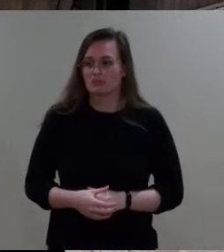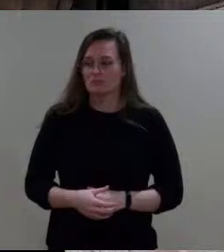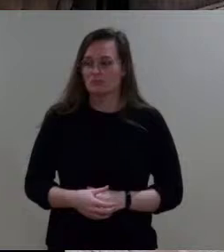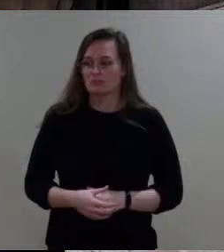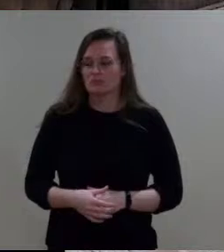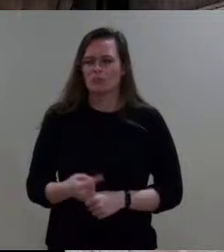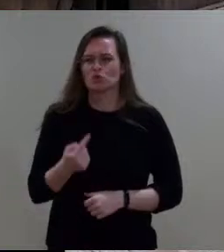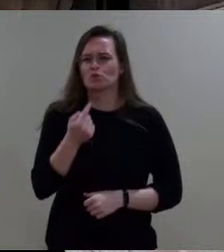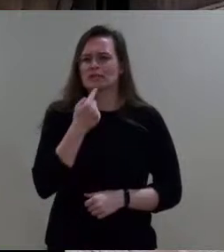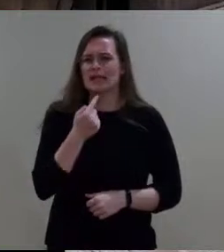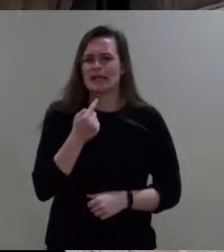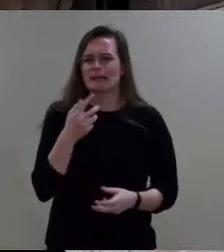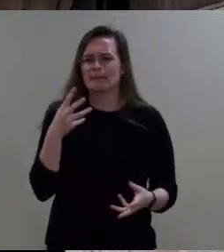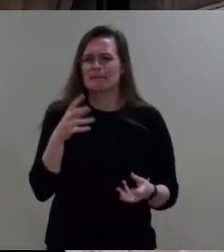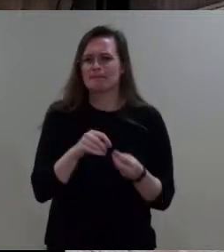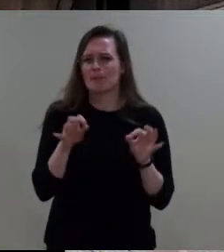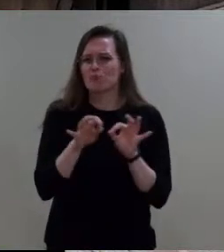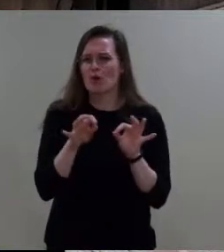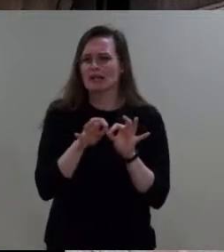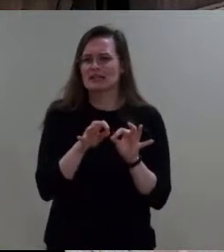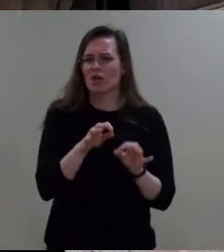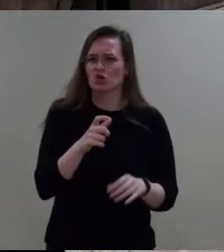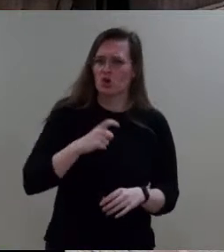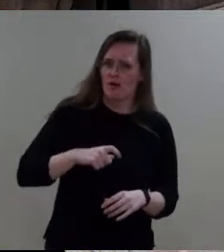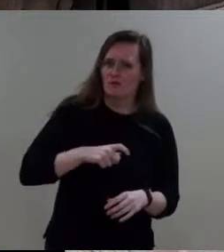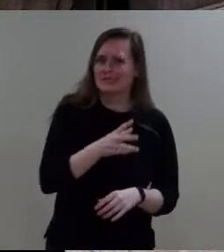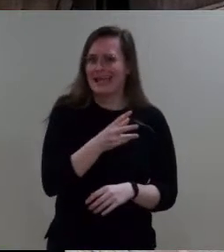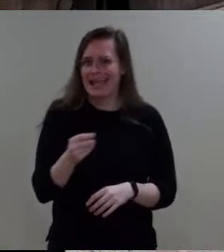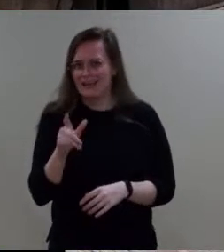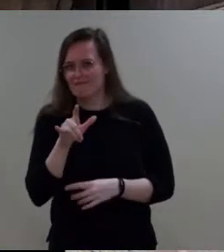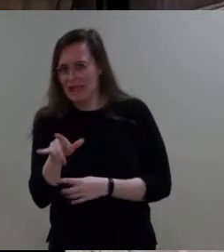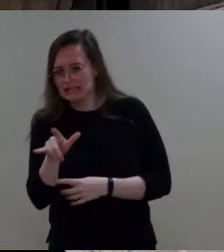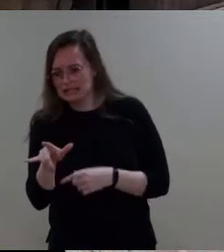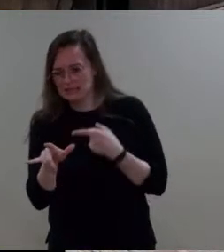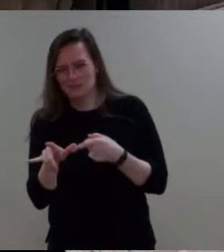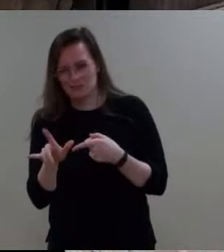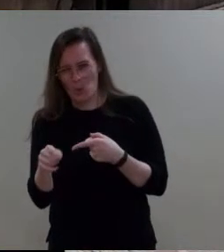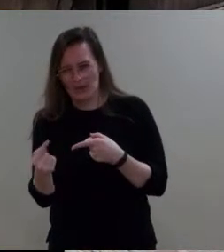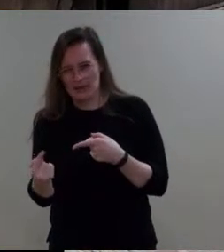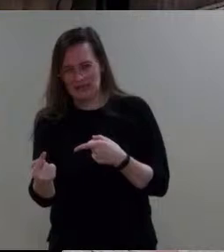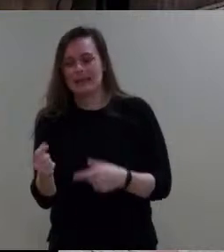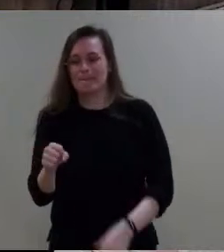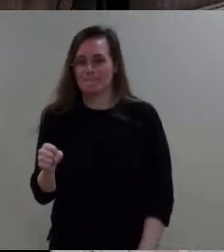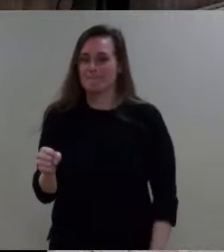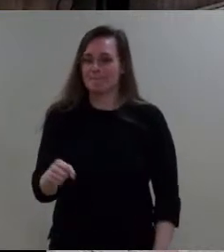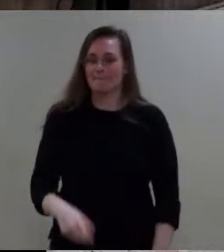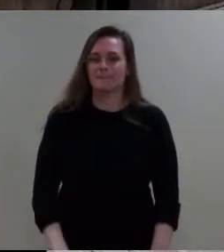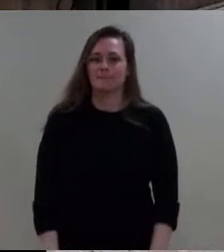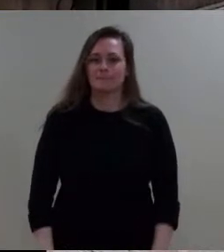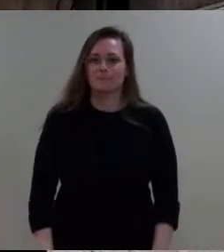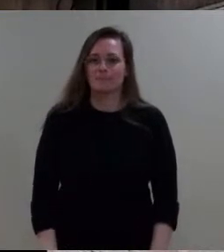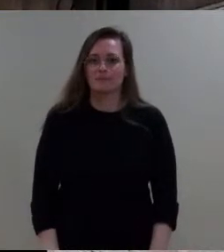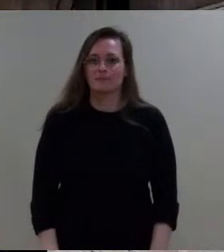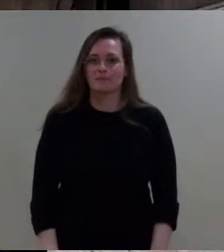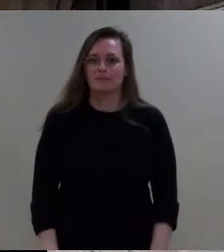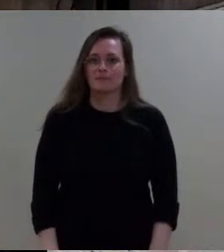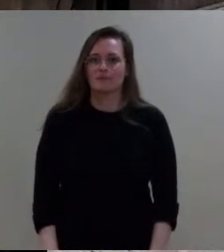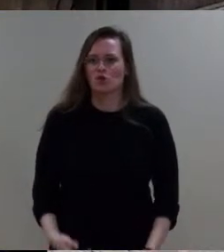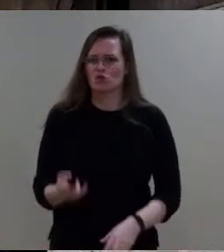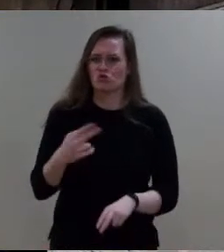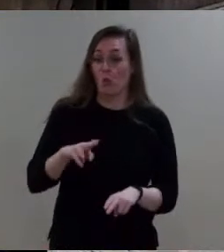and flight, but, so there was no Just conference? flight. Yeah. It was an just invite. flight? Yeah. Is that economy or business class?